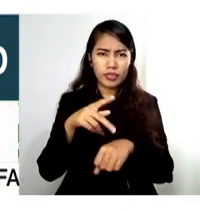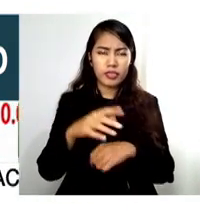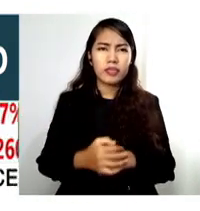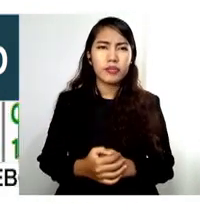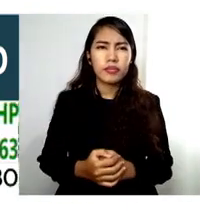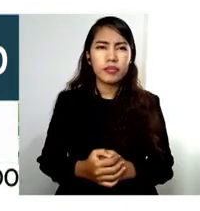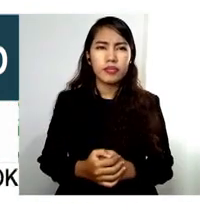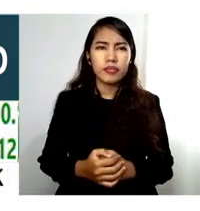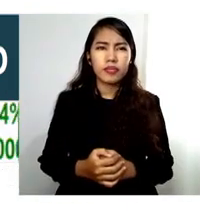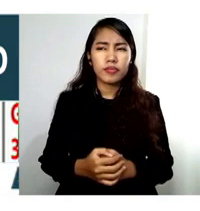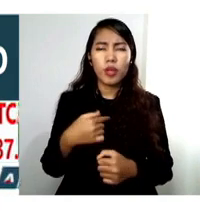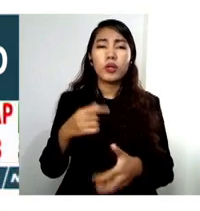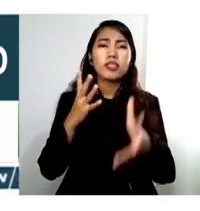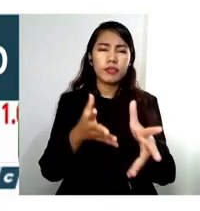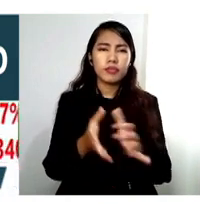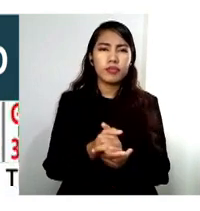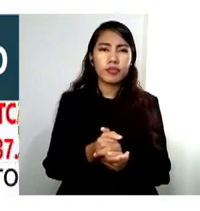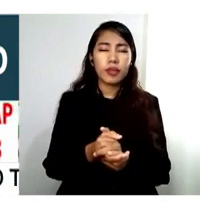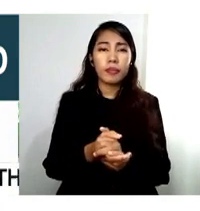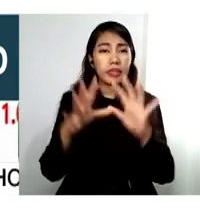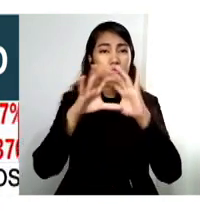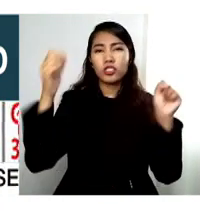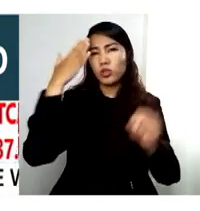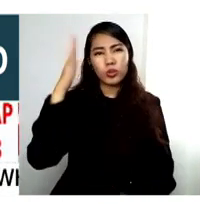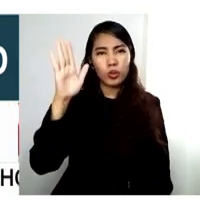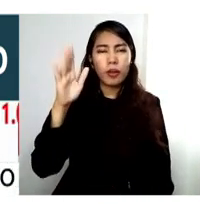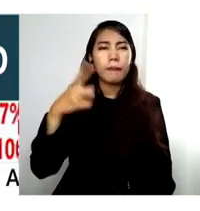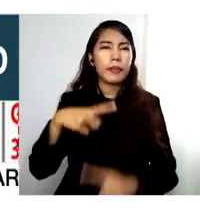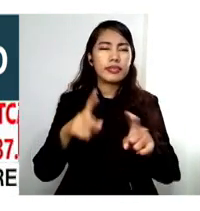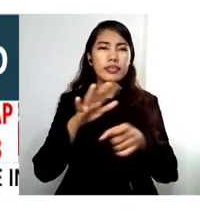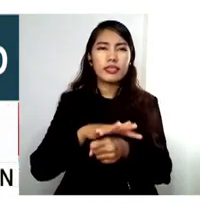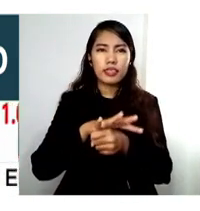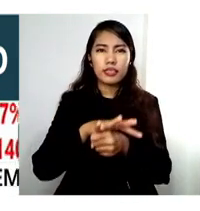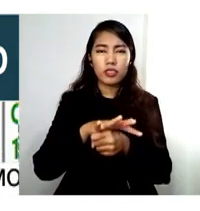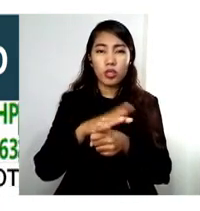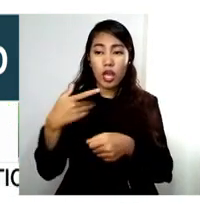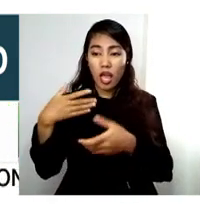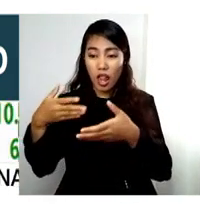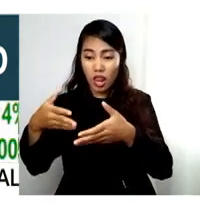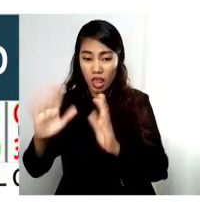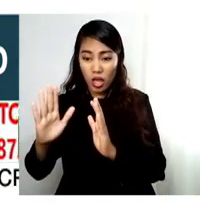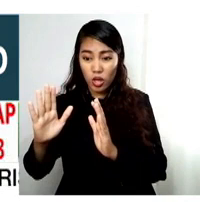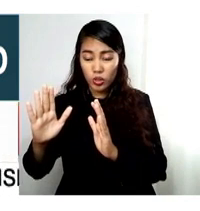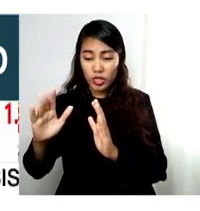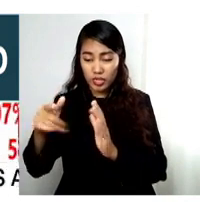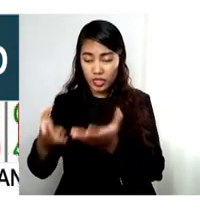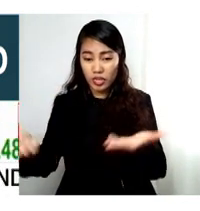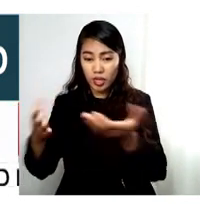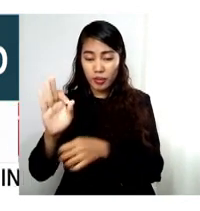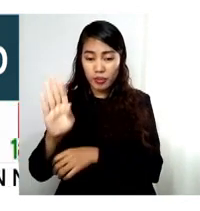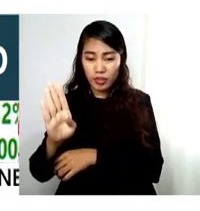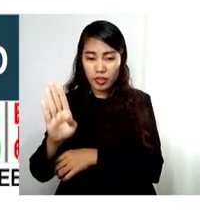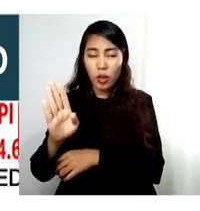I leave it at that. He doesn't know what he can do, but he stressed that because you're allowed to operate in the Philippines, then he doesn't see